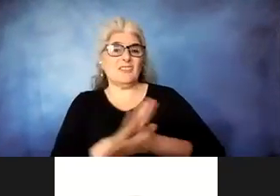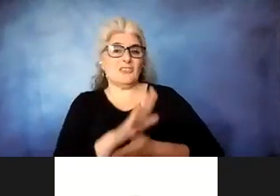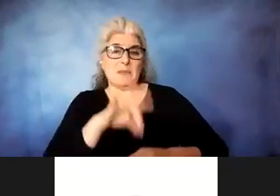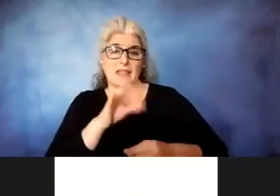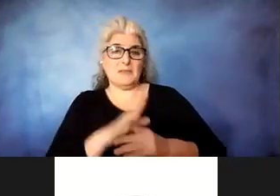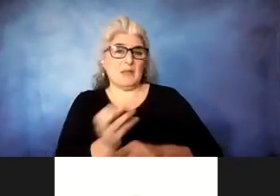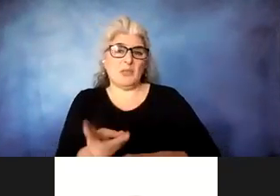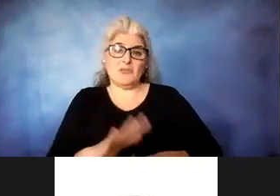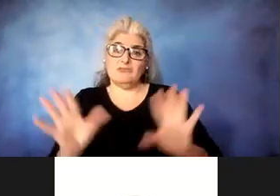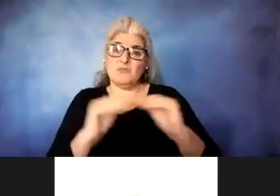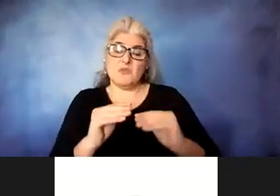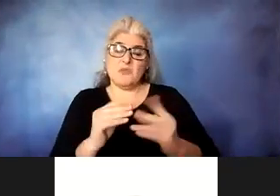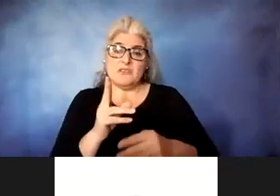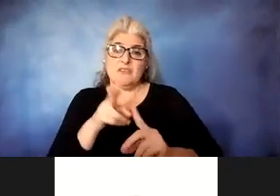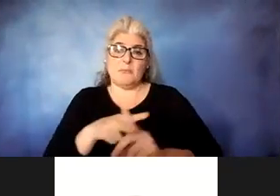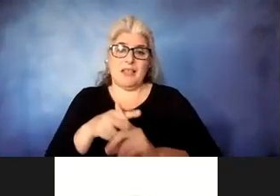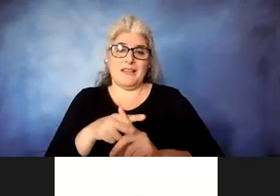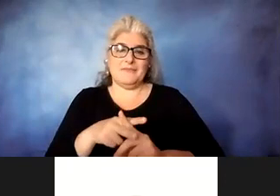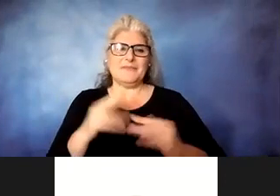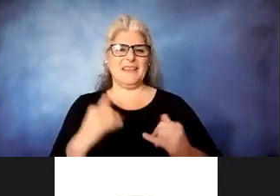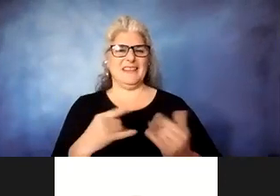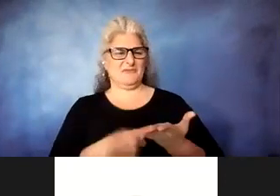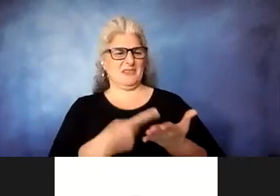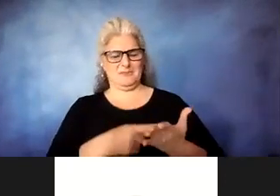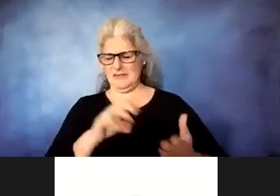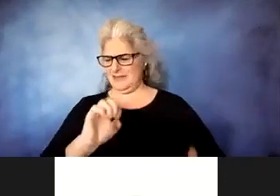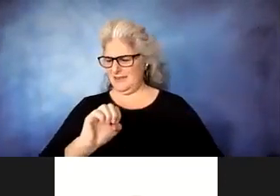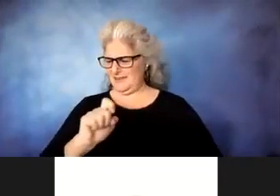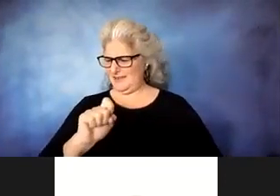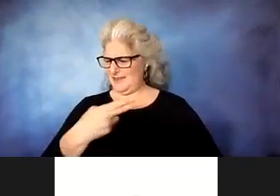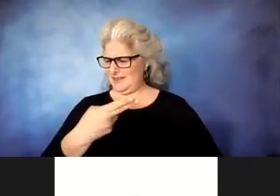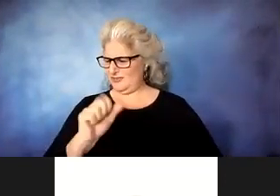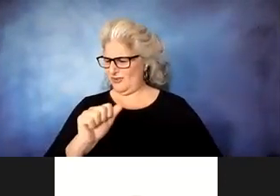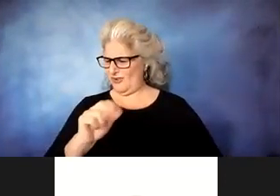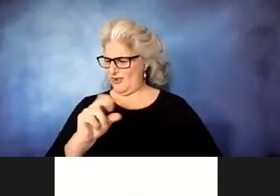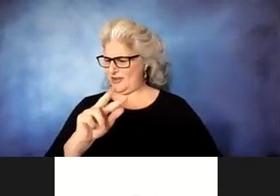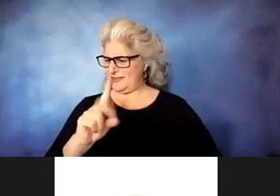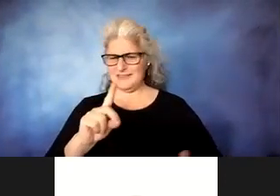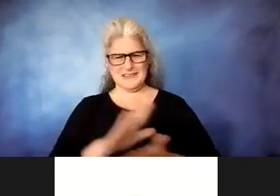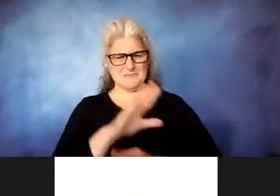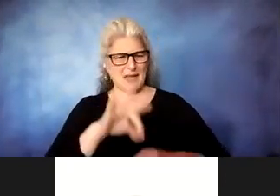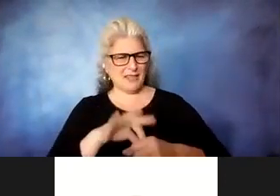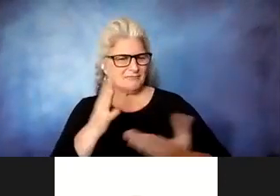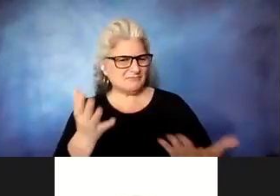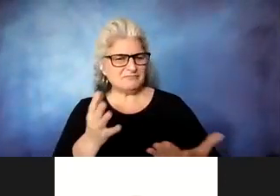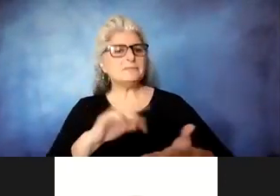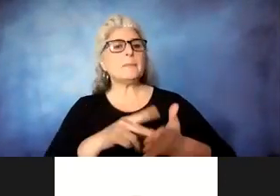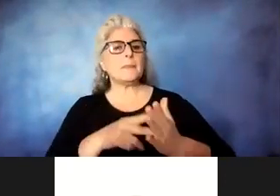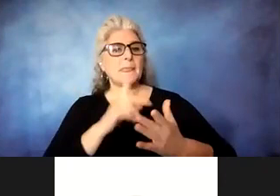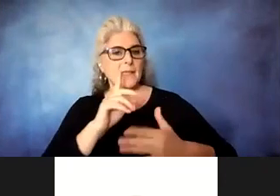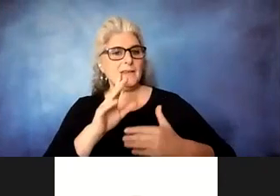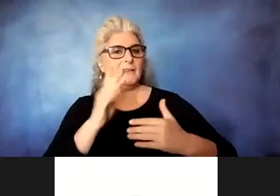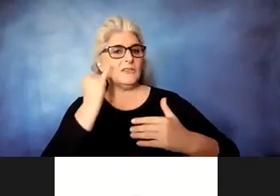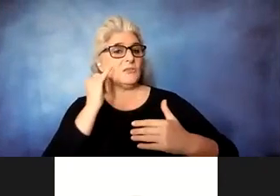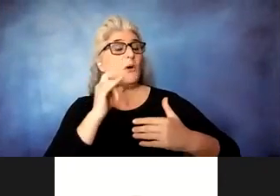So this is an explanation of exhausted ballots. A voter's ballot is exhausted when all of the candidates a voter ranked have